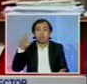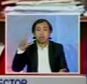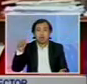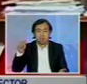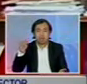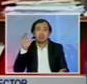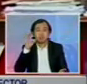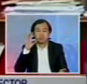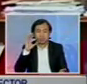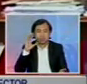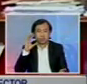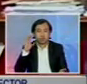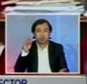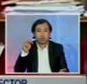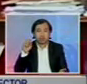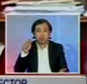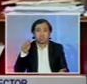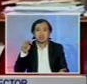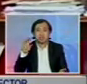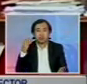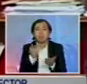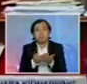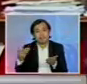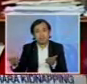want to clarify that point so that